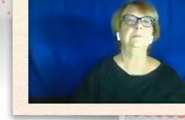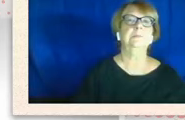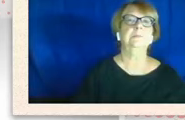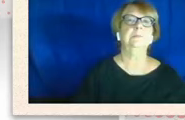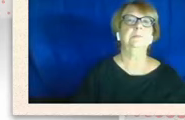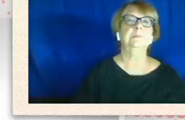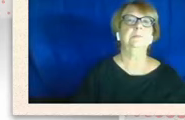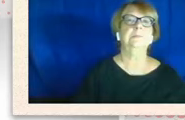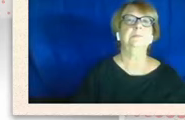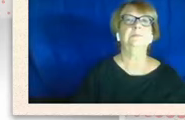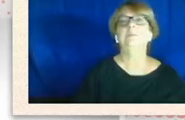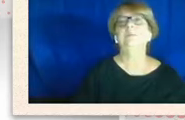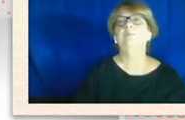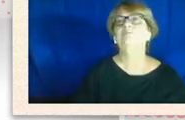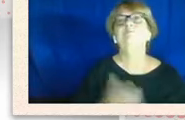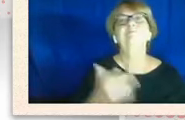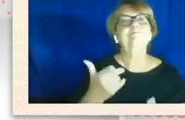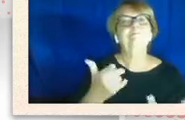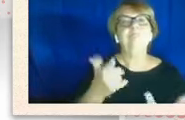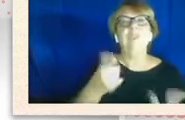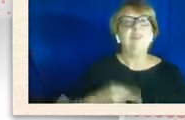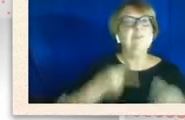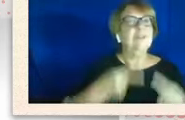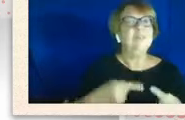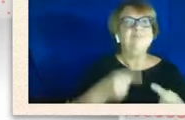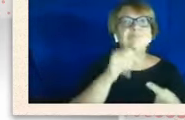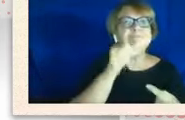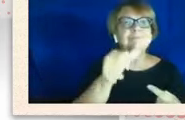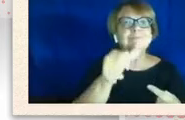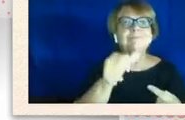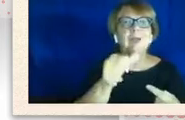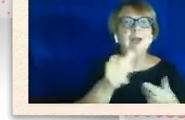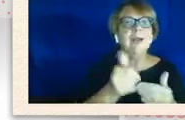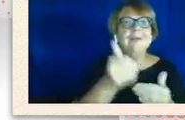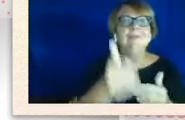Not letting me forward the slide.